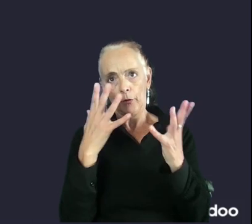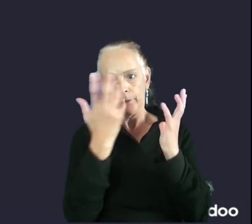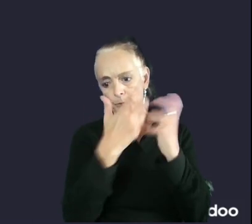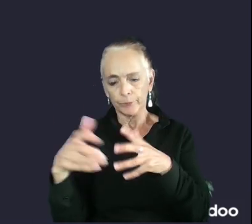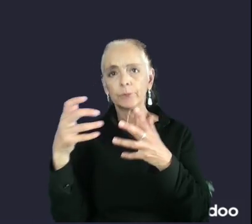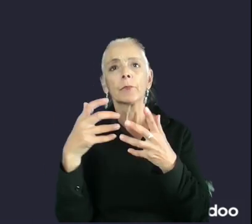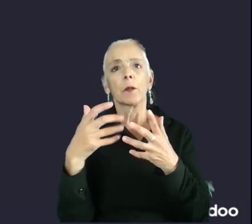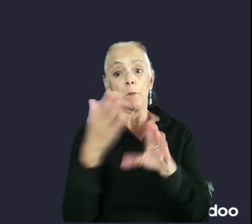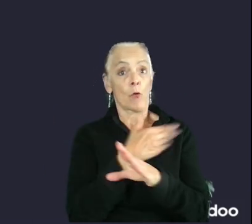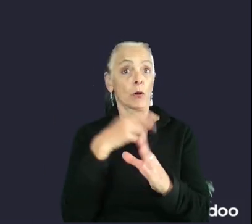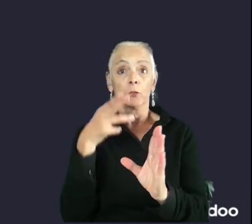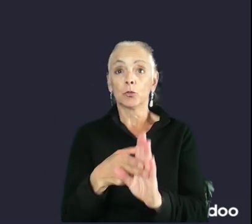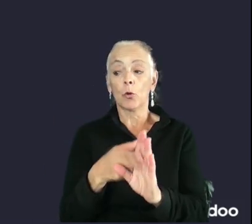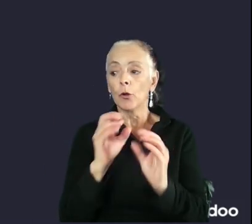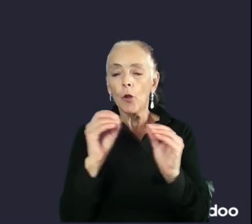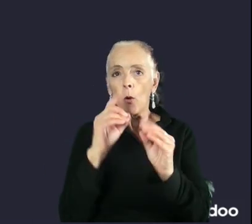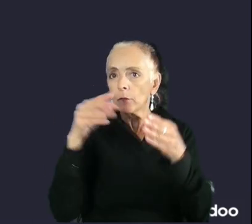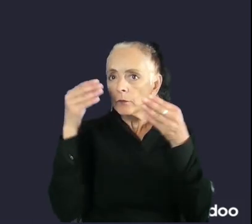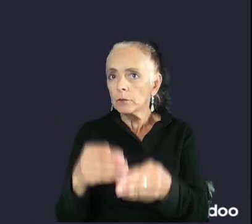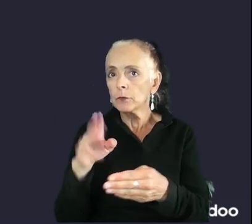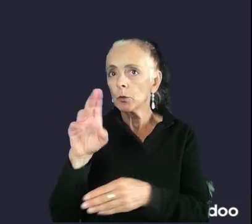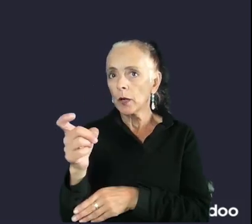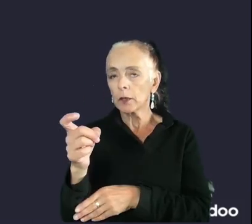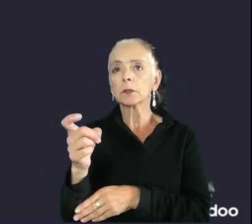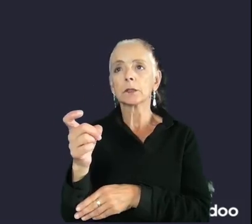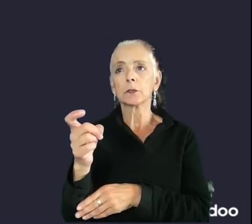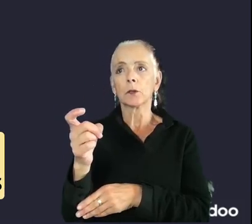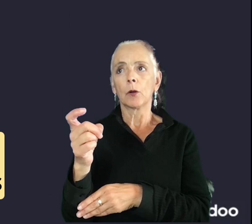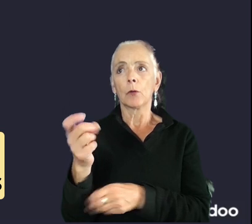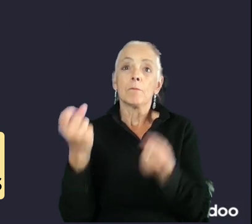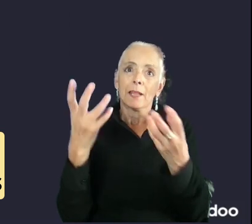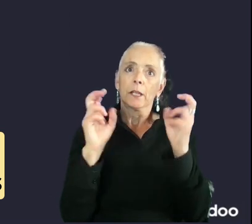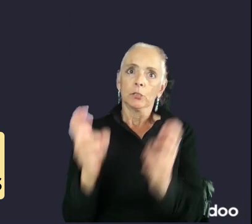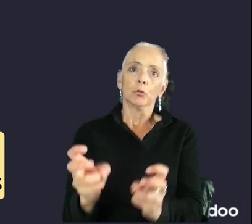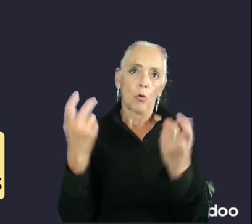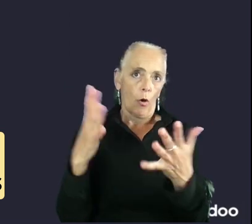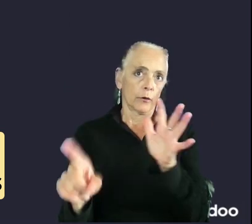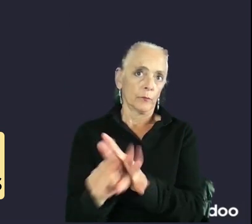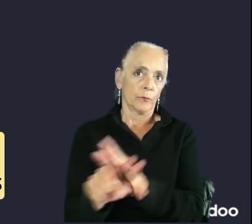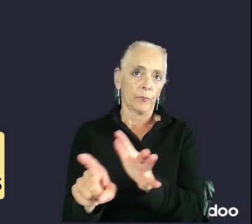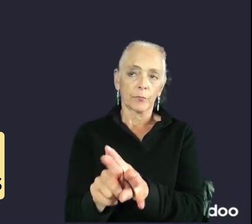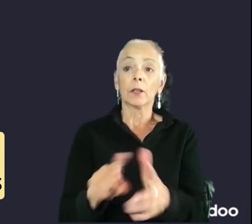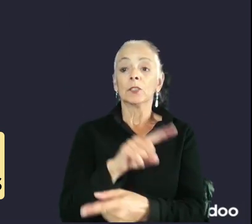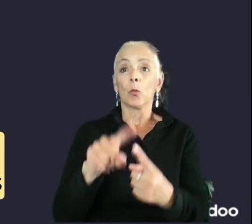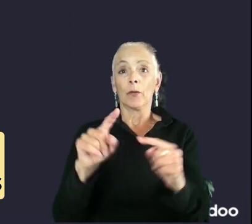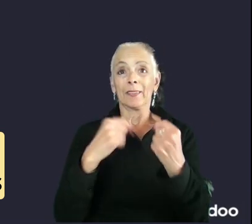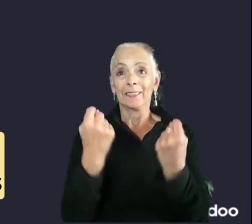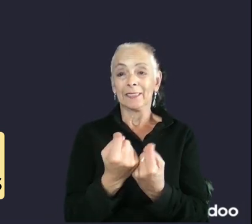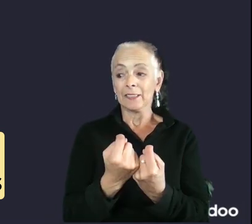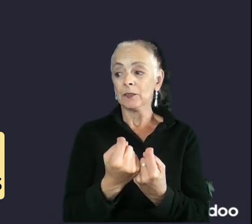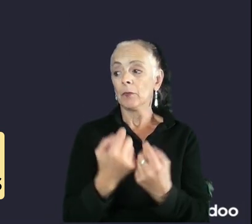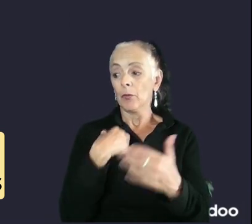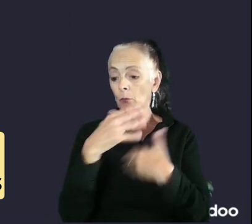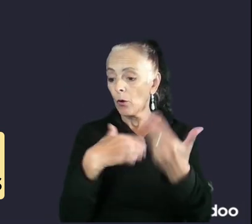joined, there was nobody dedicated to UX, so there was quite a lot of issues. And as soon as the team had a prototype, they